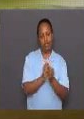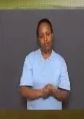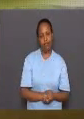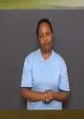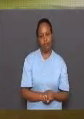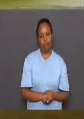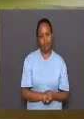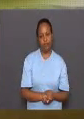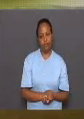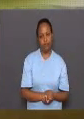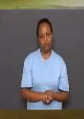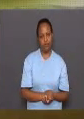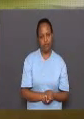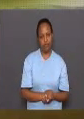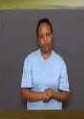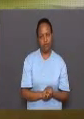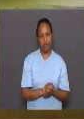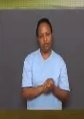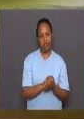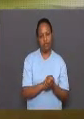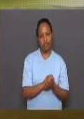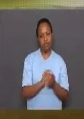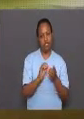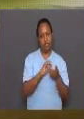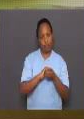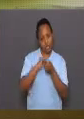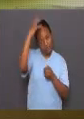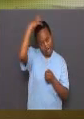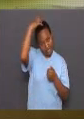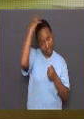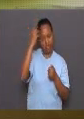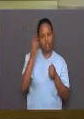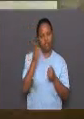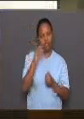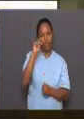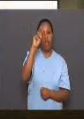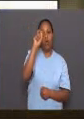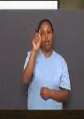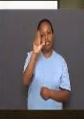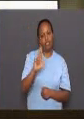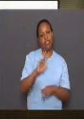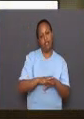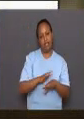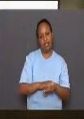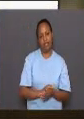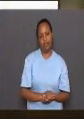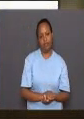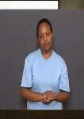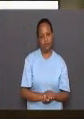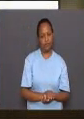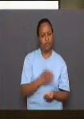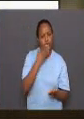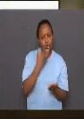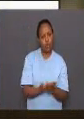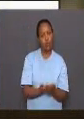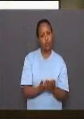leading to interesting combinations of government structures. One good